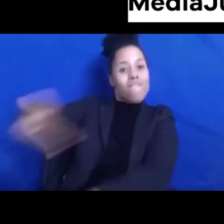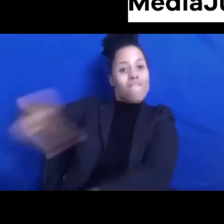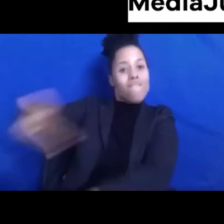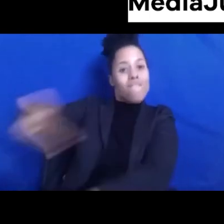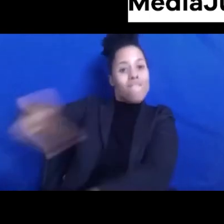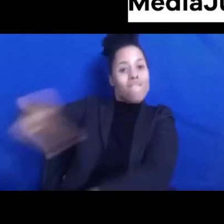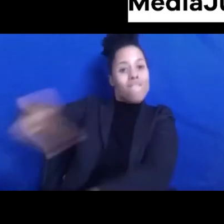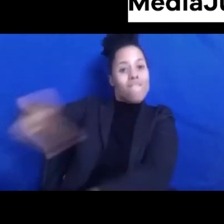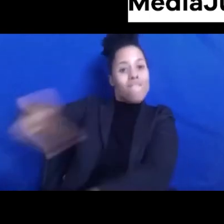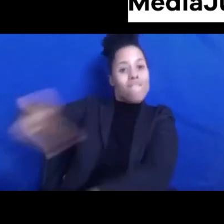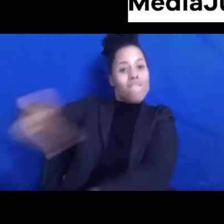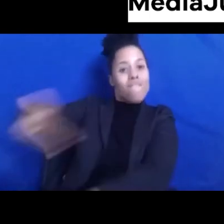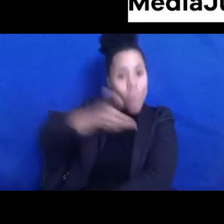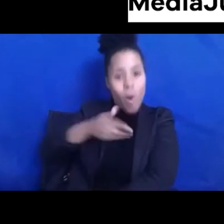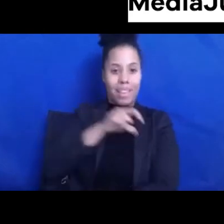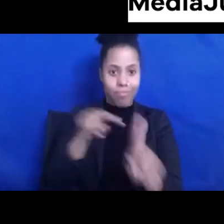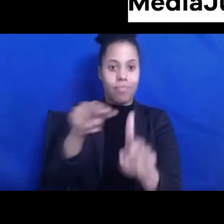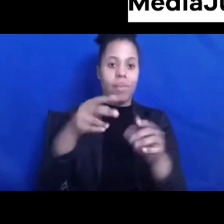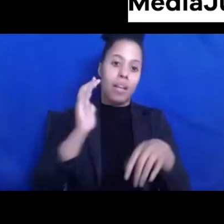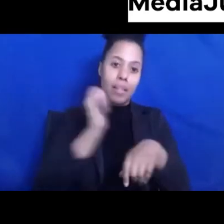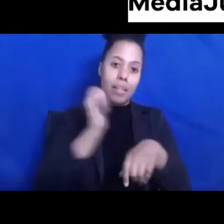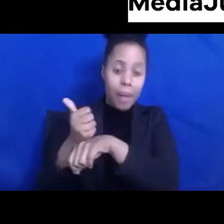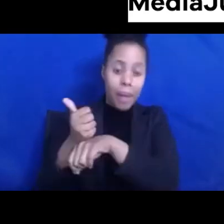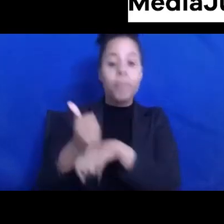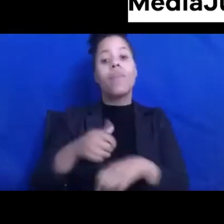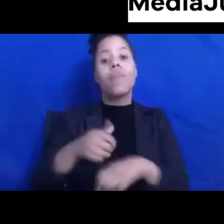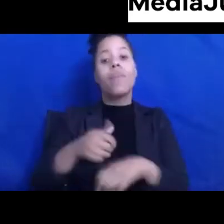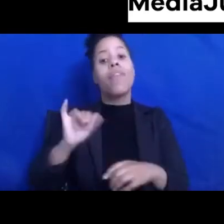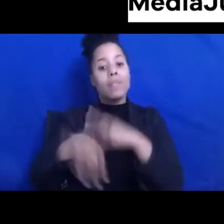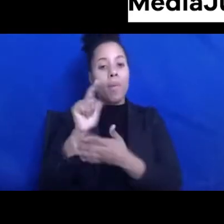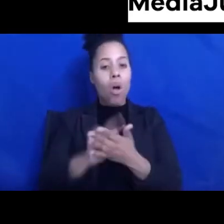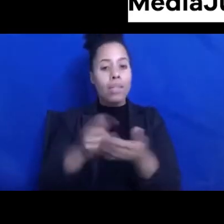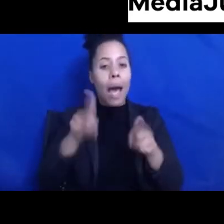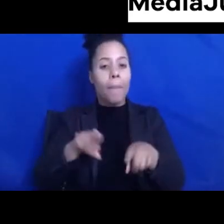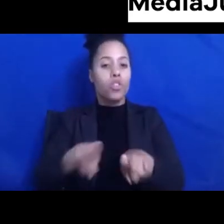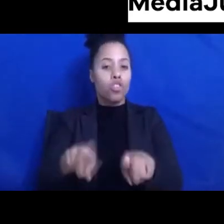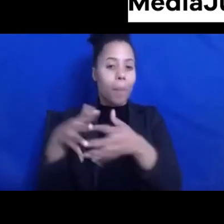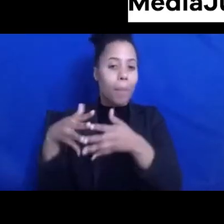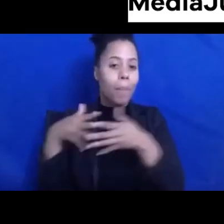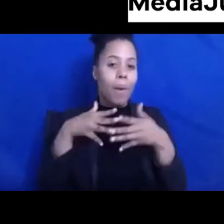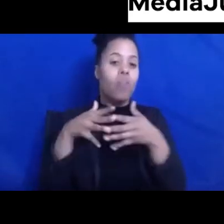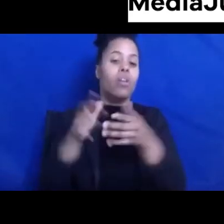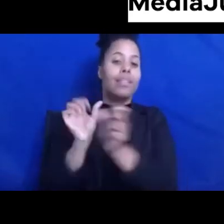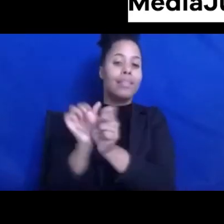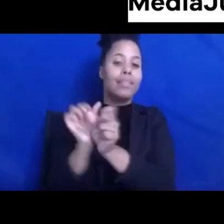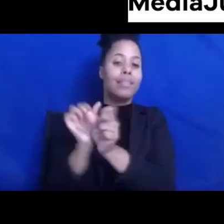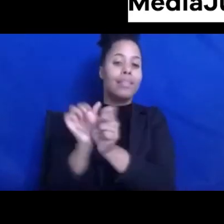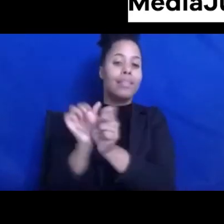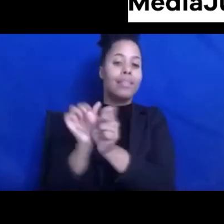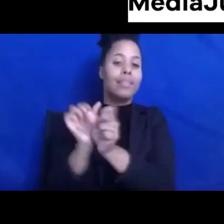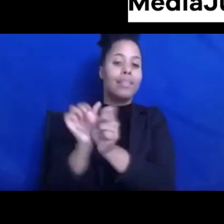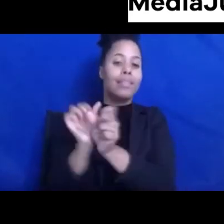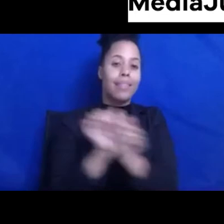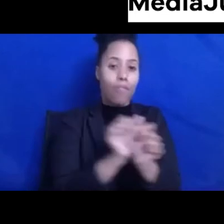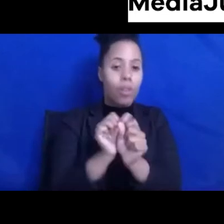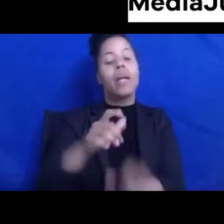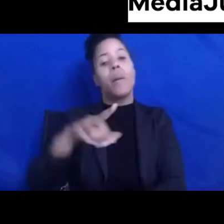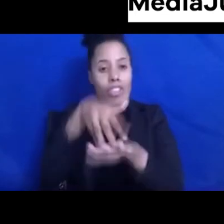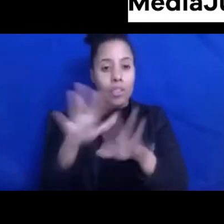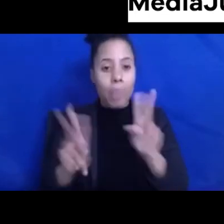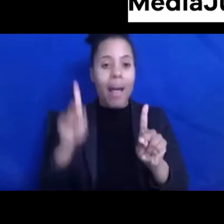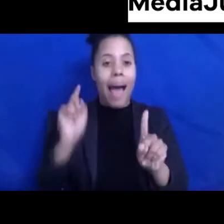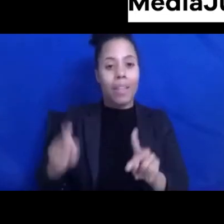essentially laws during American chattel slavery where Black and Indigenous folks had to carry lanterns after